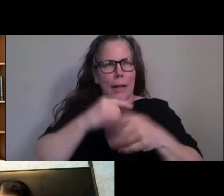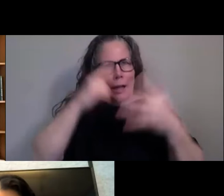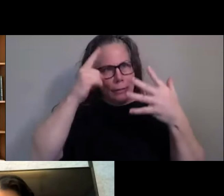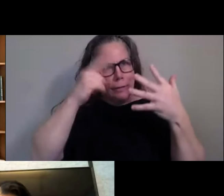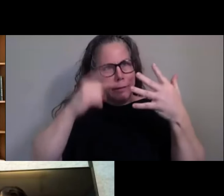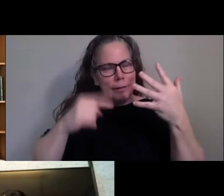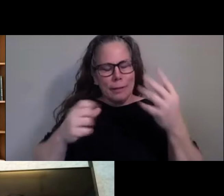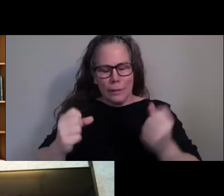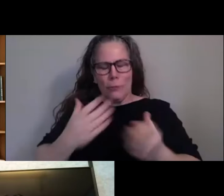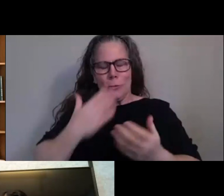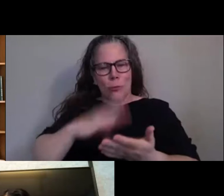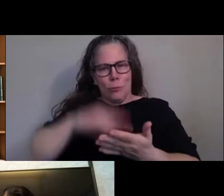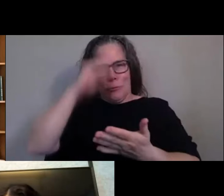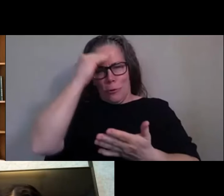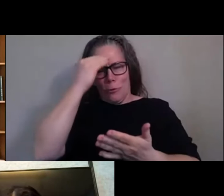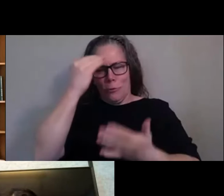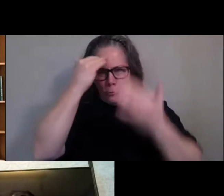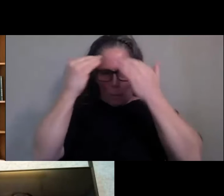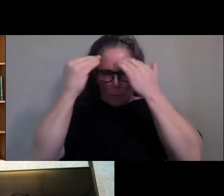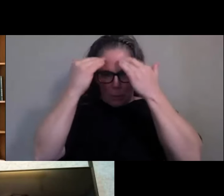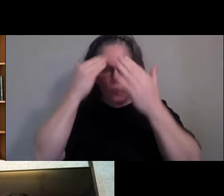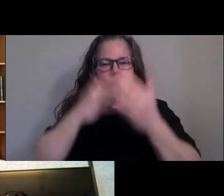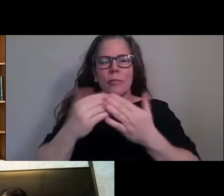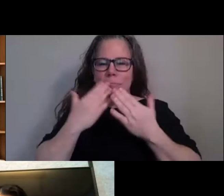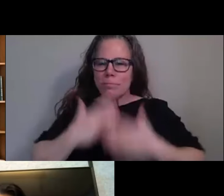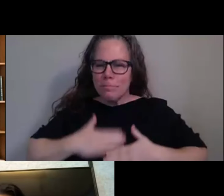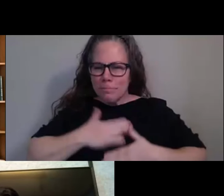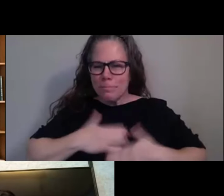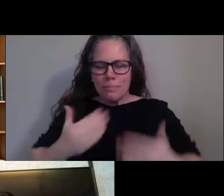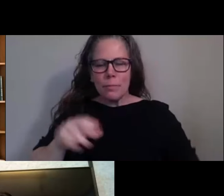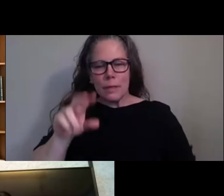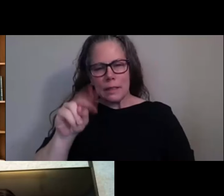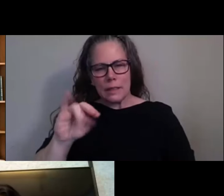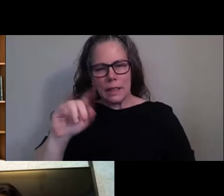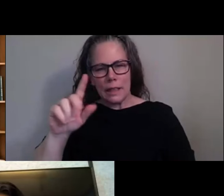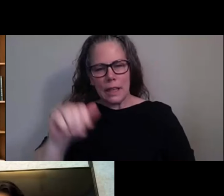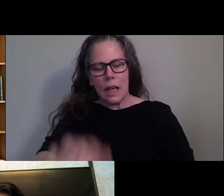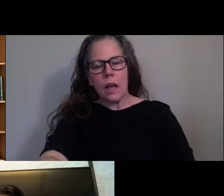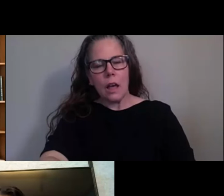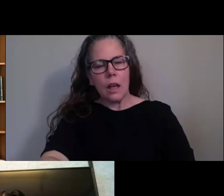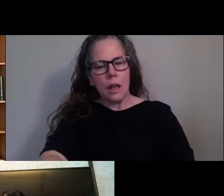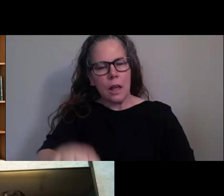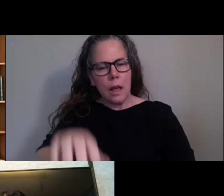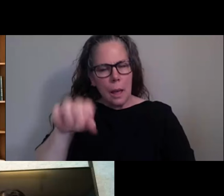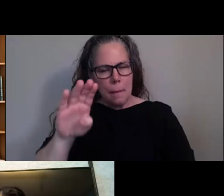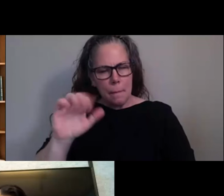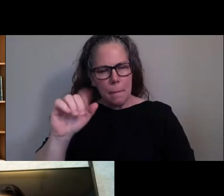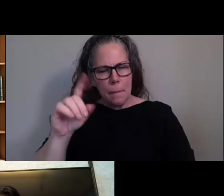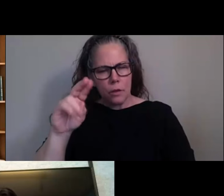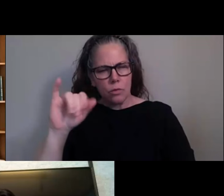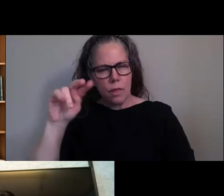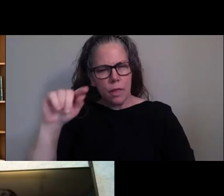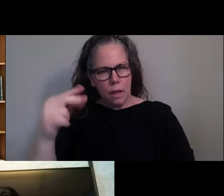great to have that refresher. Hi, everyone. So great to be here. My name is Nithya Badrinath. I use she, her pronouns, and I'm the policy